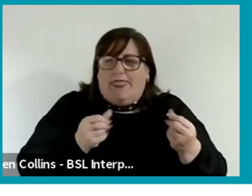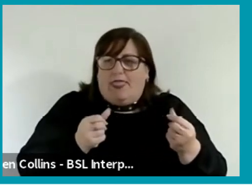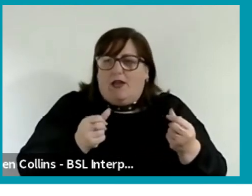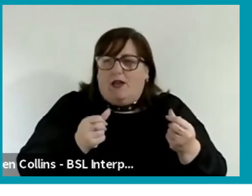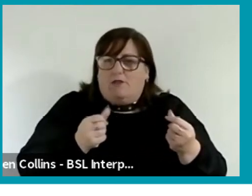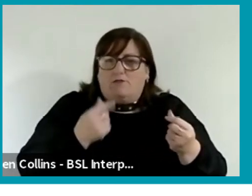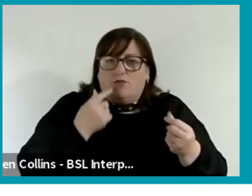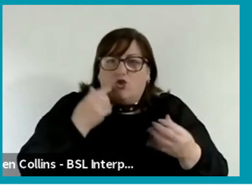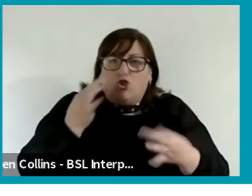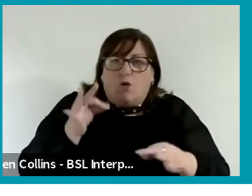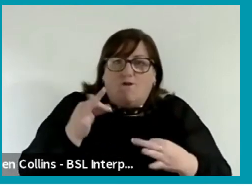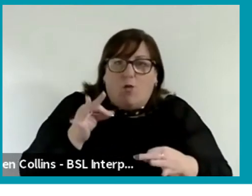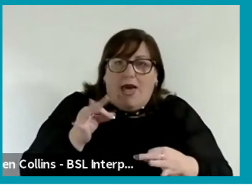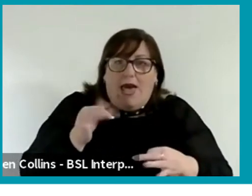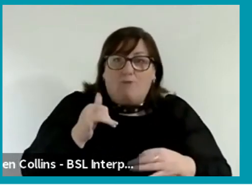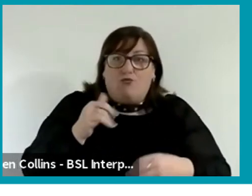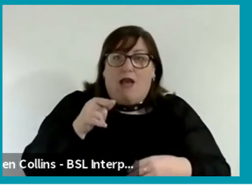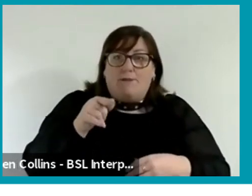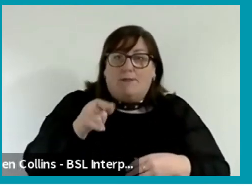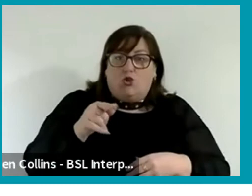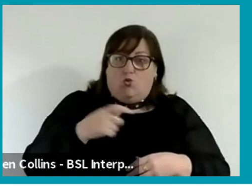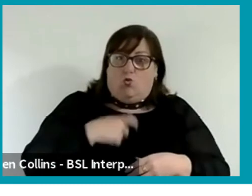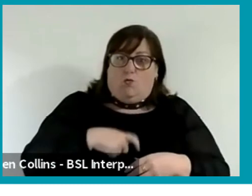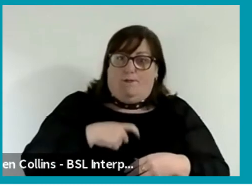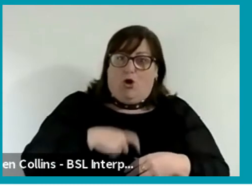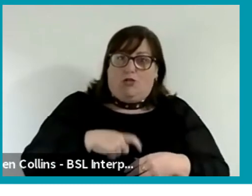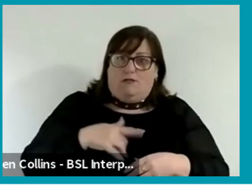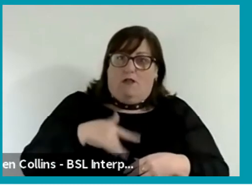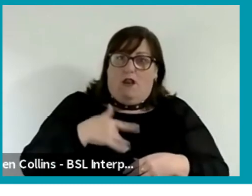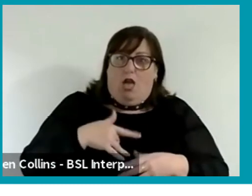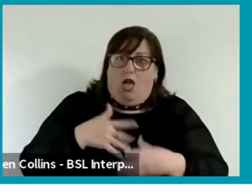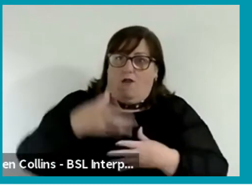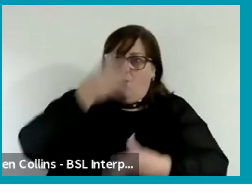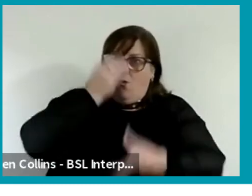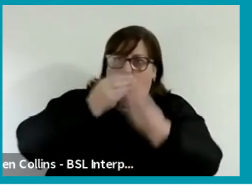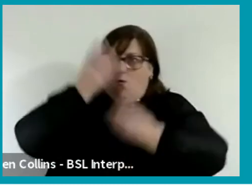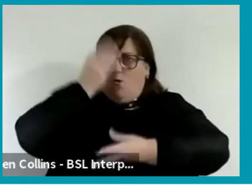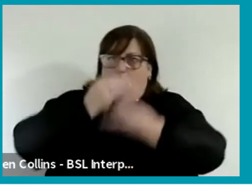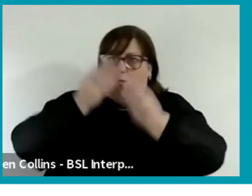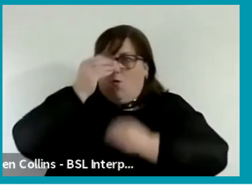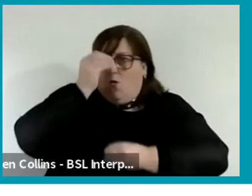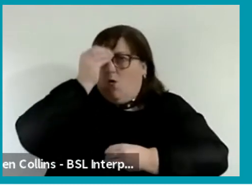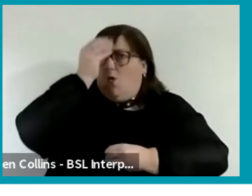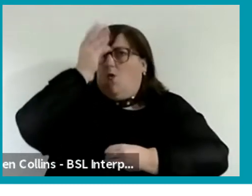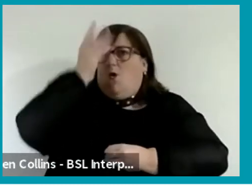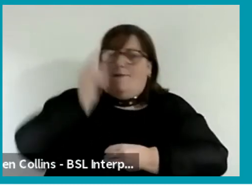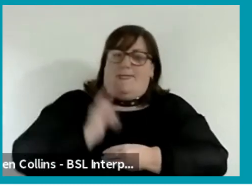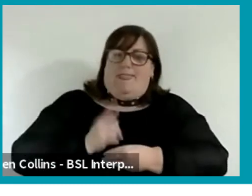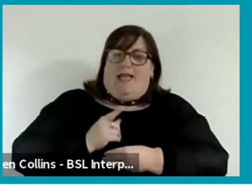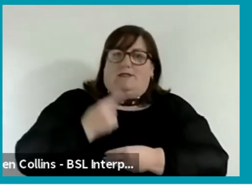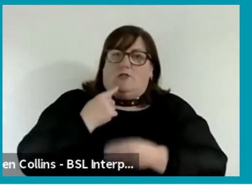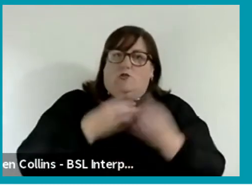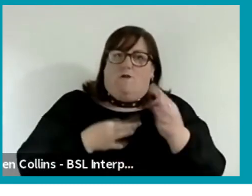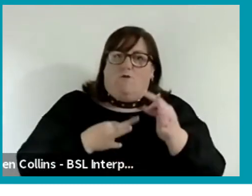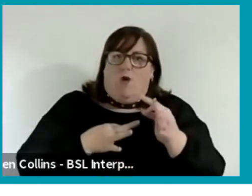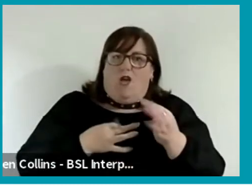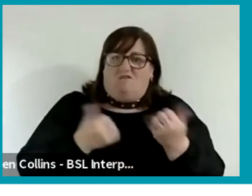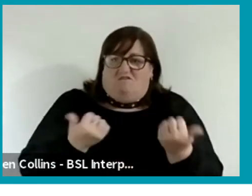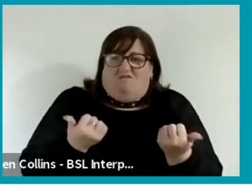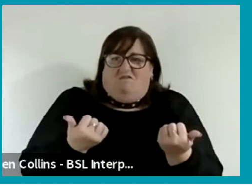might have gained it in your personal life, that's fine. So what we need to know, if that is the only requirements that you see on the